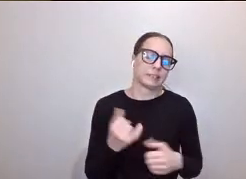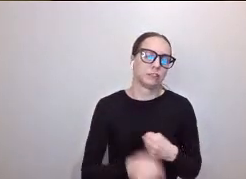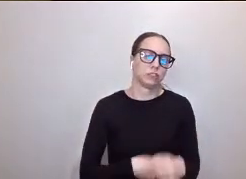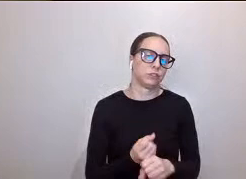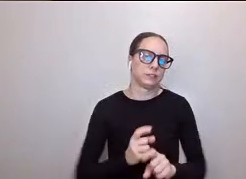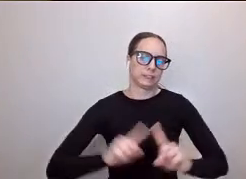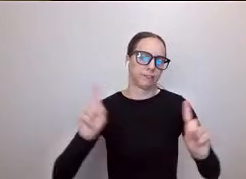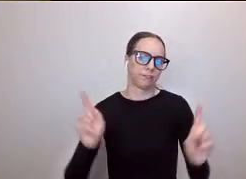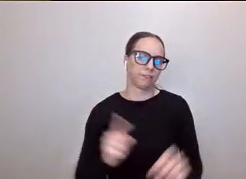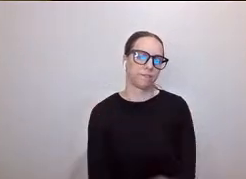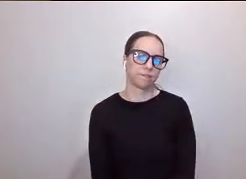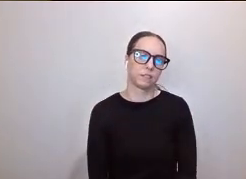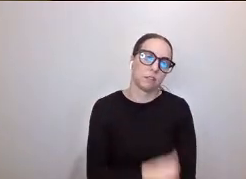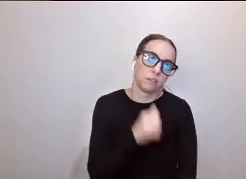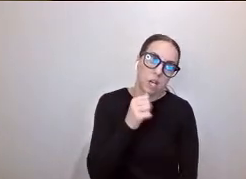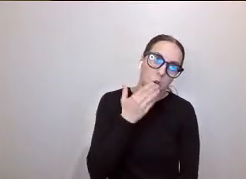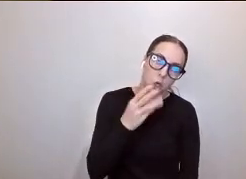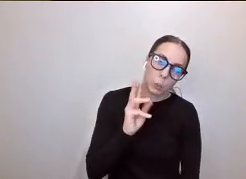by the way.